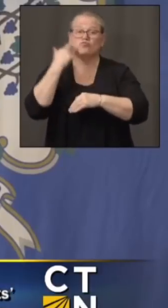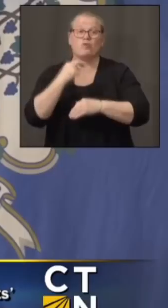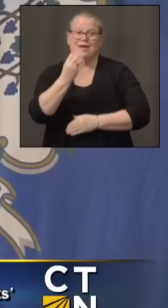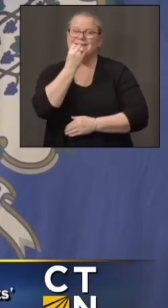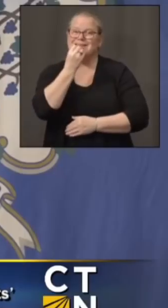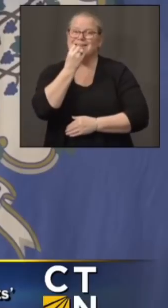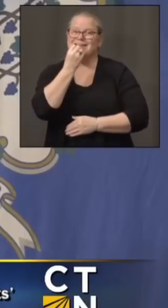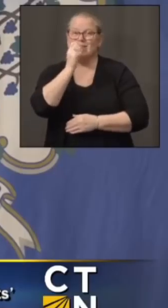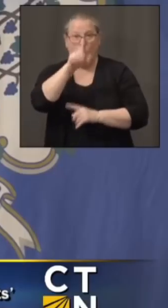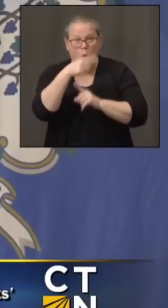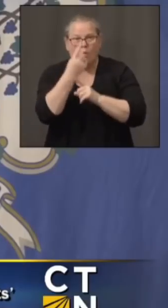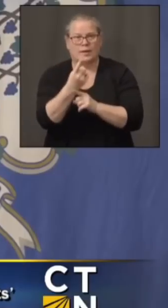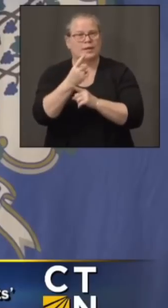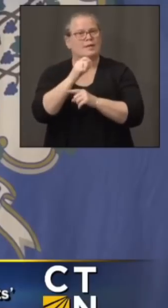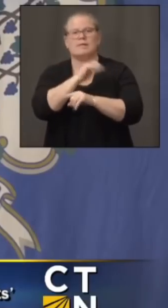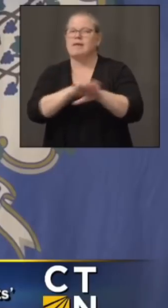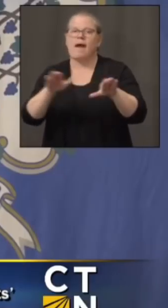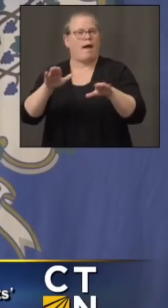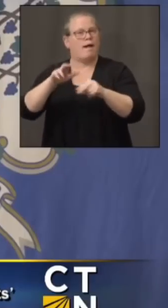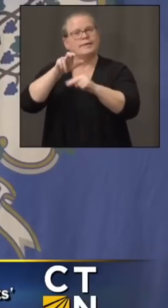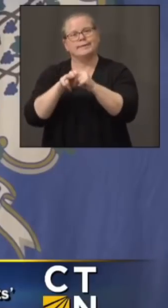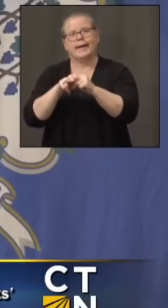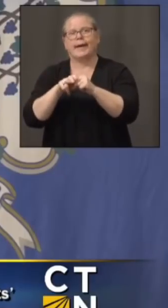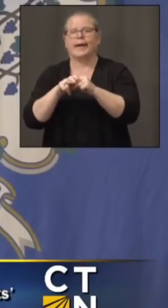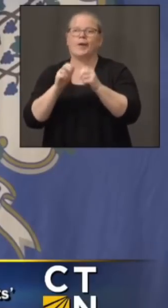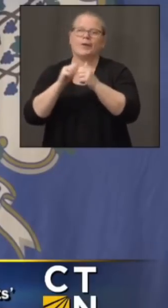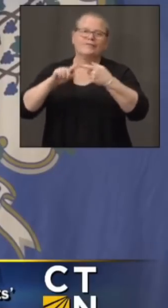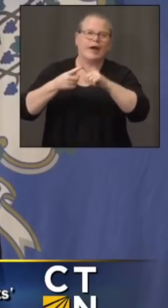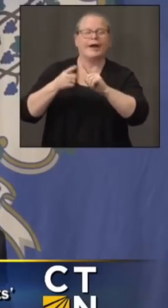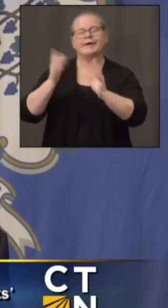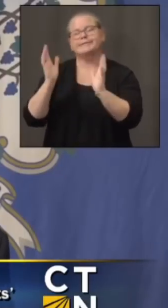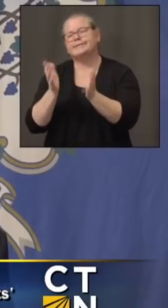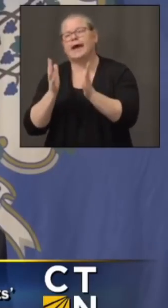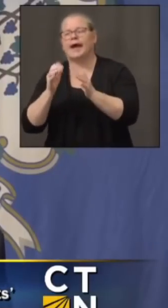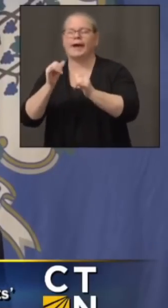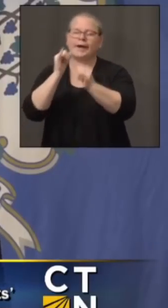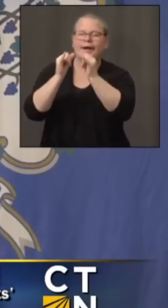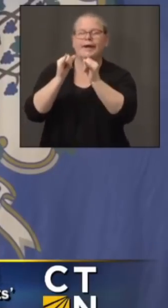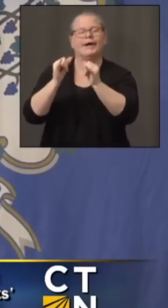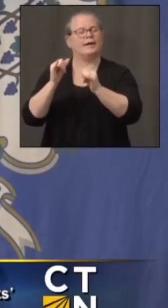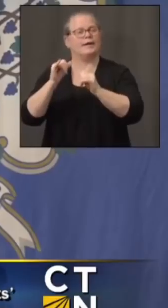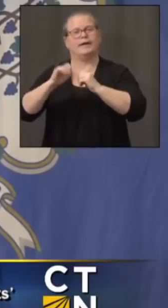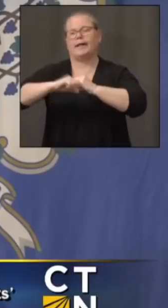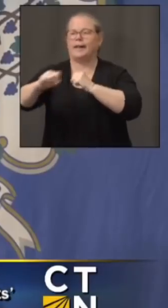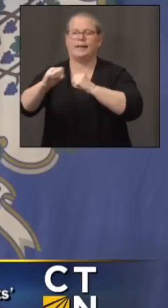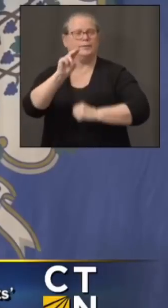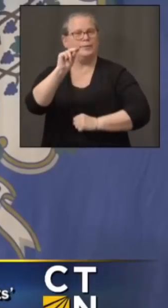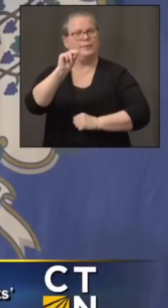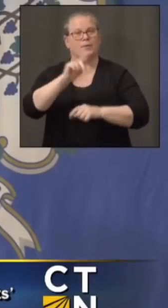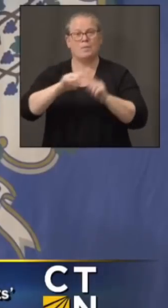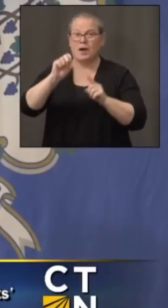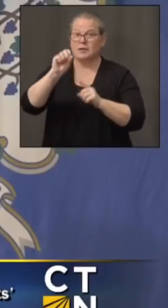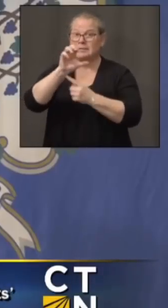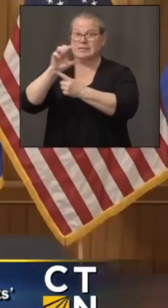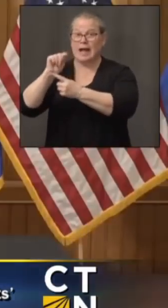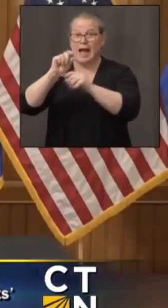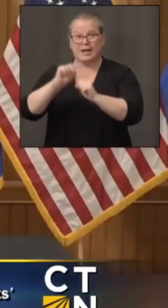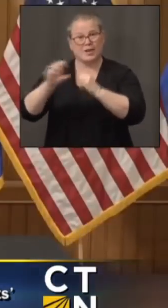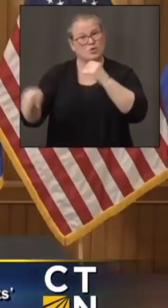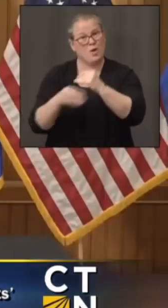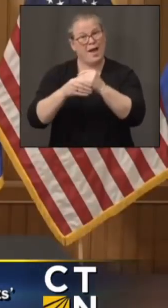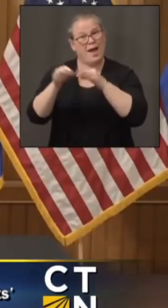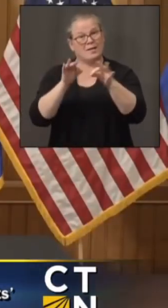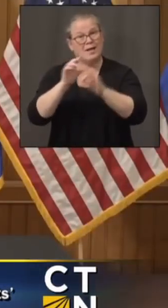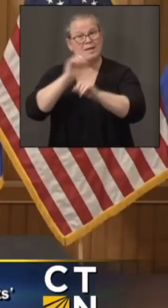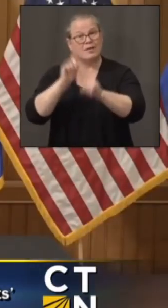needed. But Scott, do you want to comment on that? The question was in particular about those high-risk activities like restaurants. Yeah, I think the highest